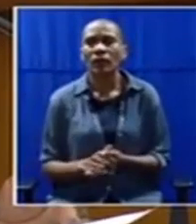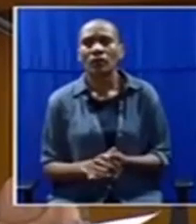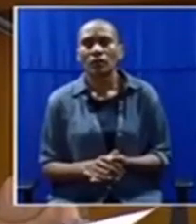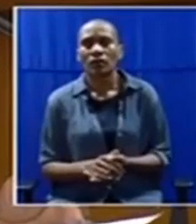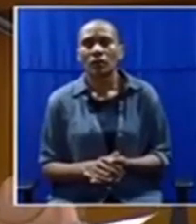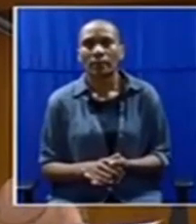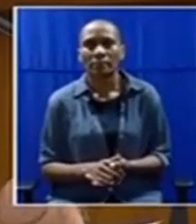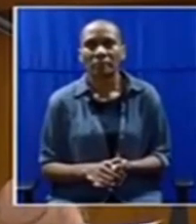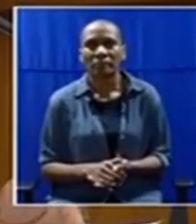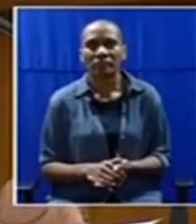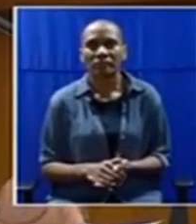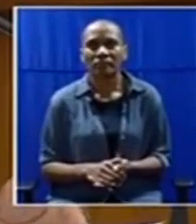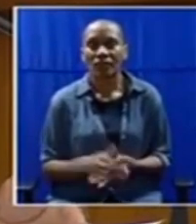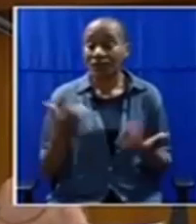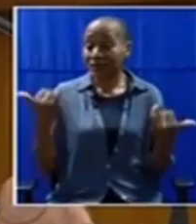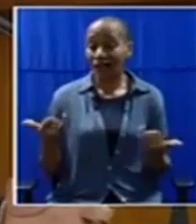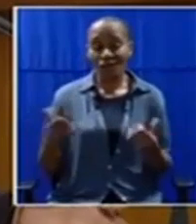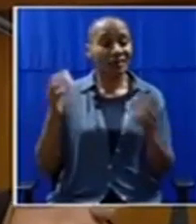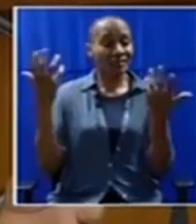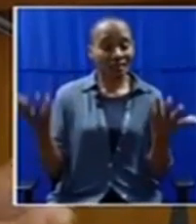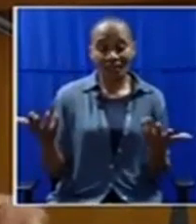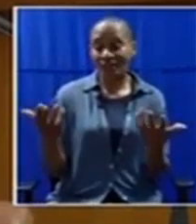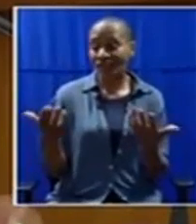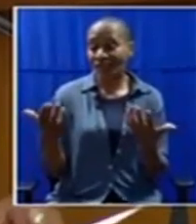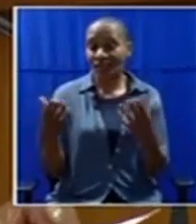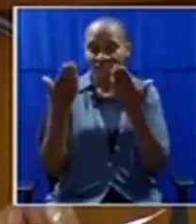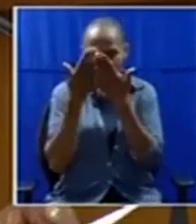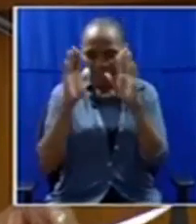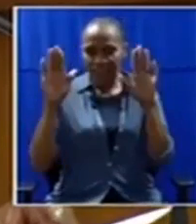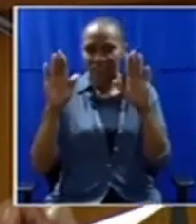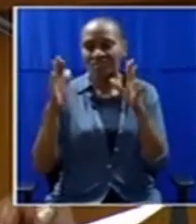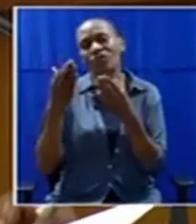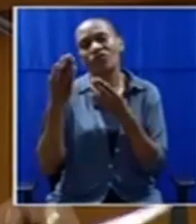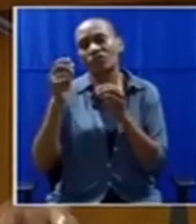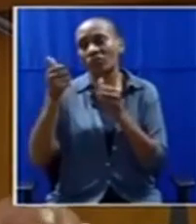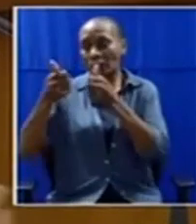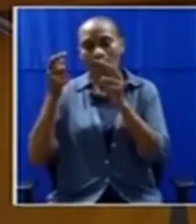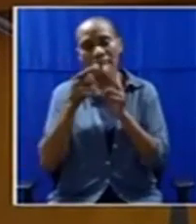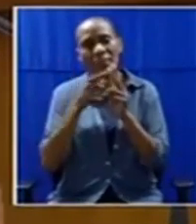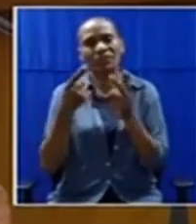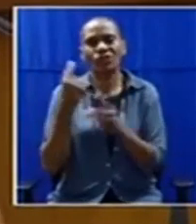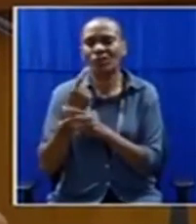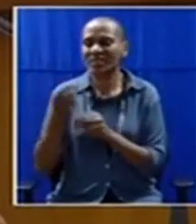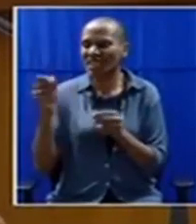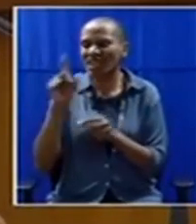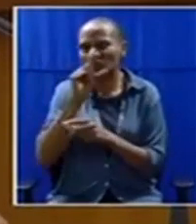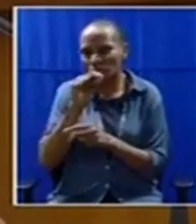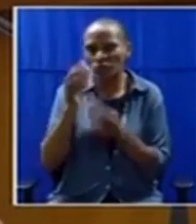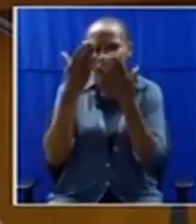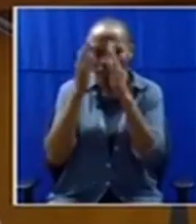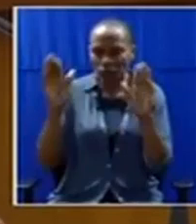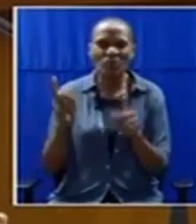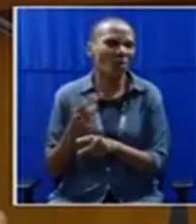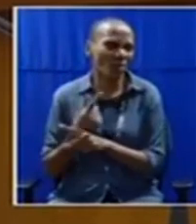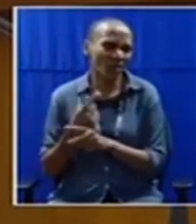Which have become social media jokes with the faces of our presiding officers. We can also be proud that our